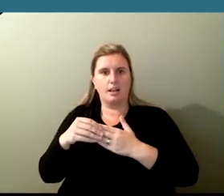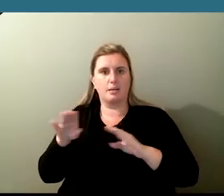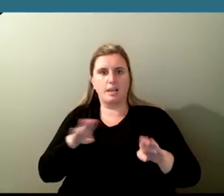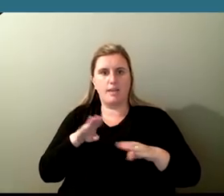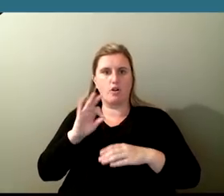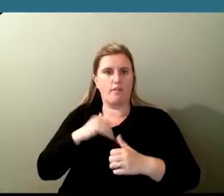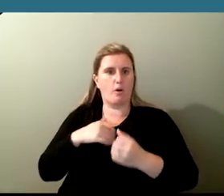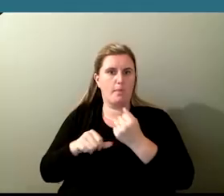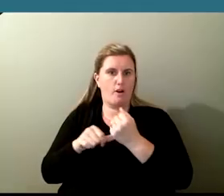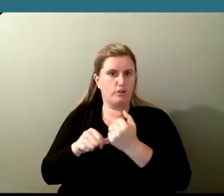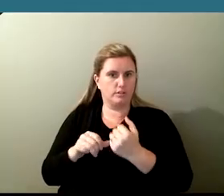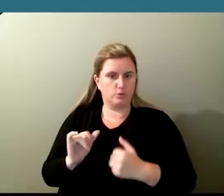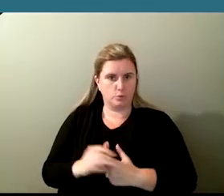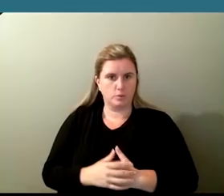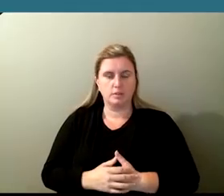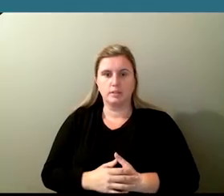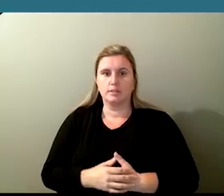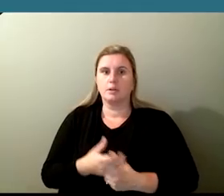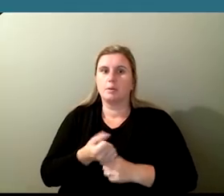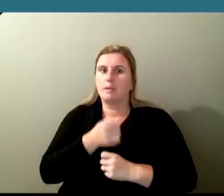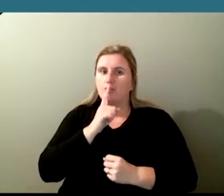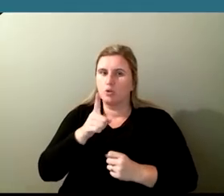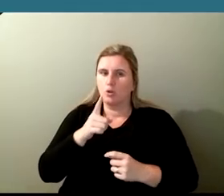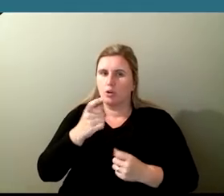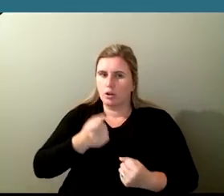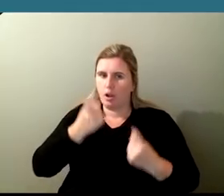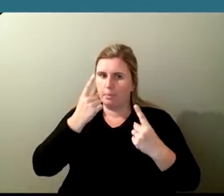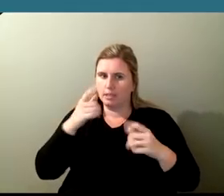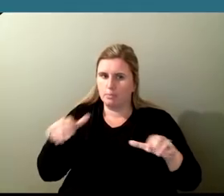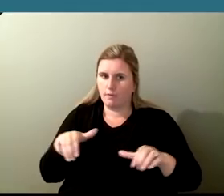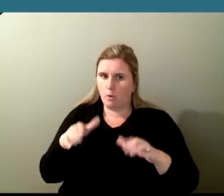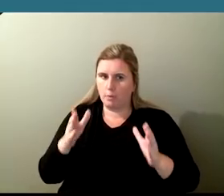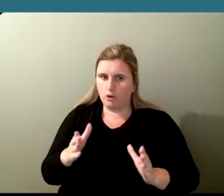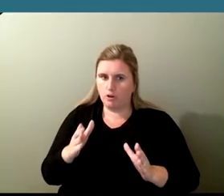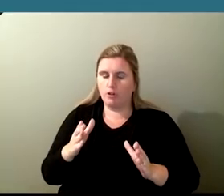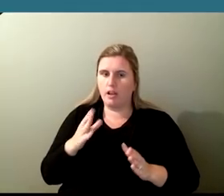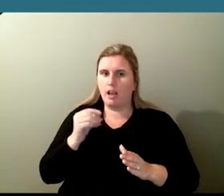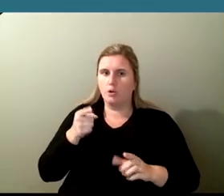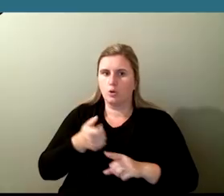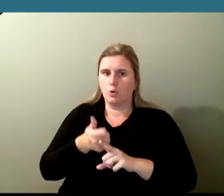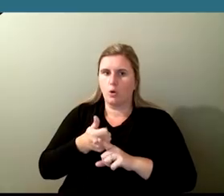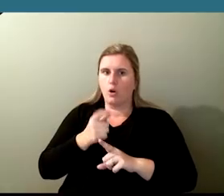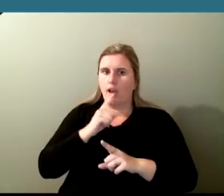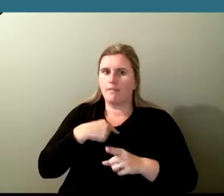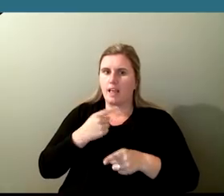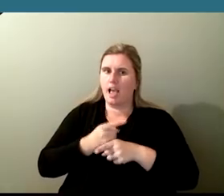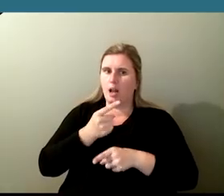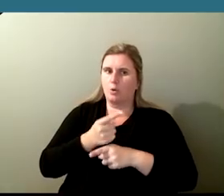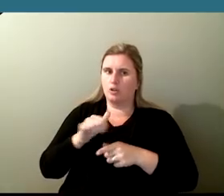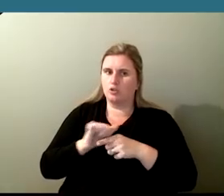peer educators. So make sure that you're a competent performer and that you have the adequate training